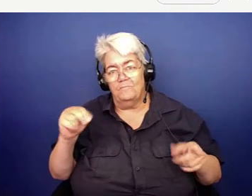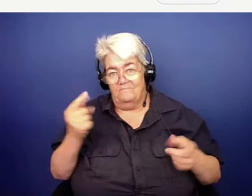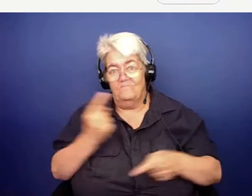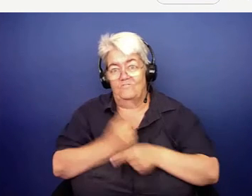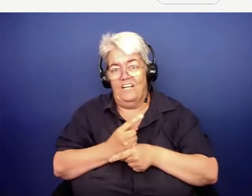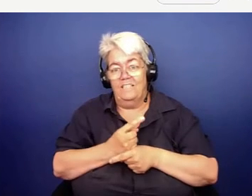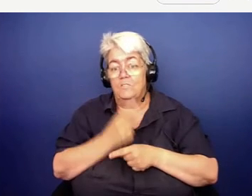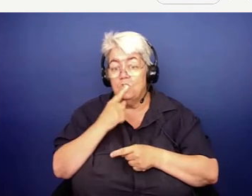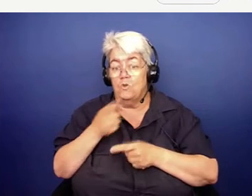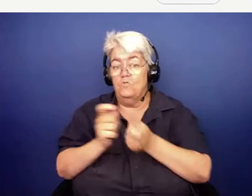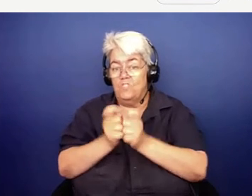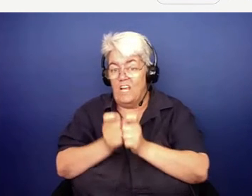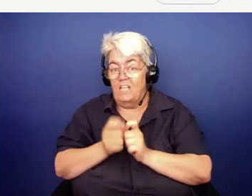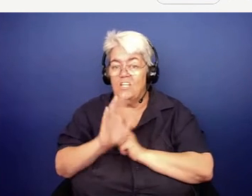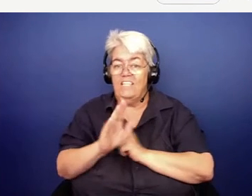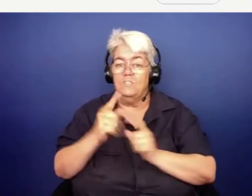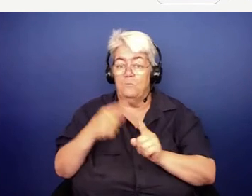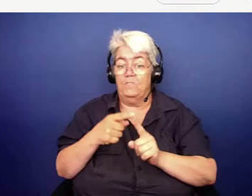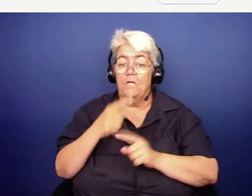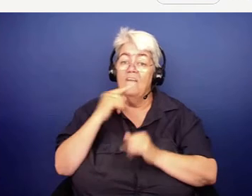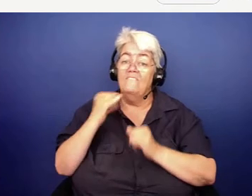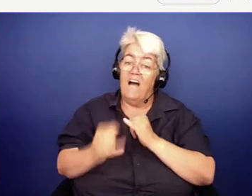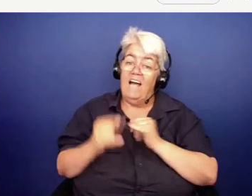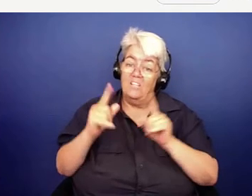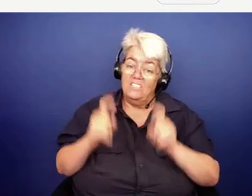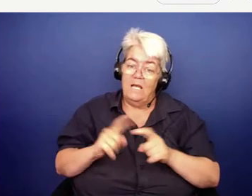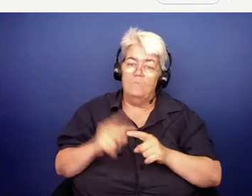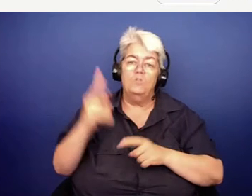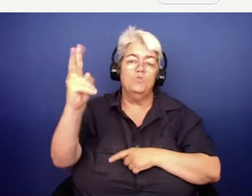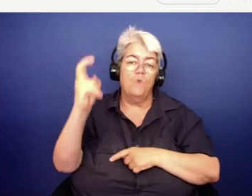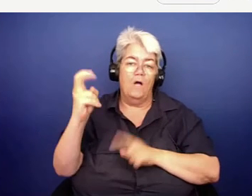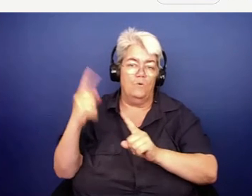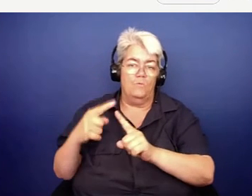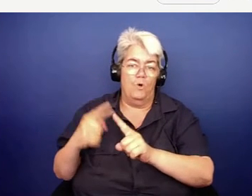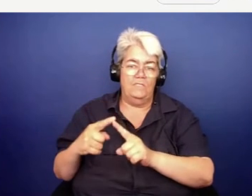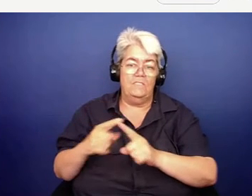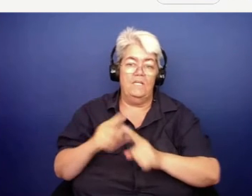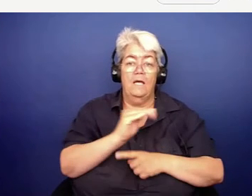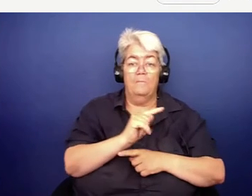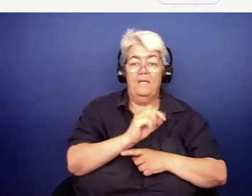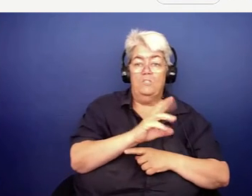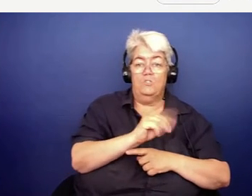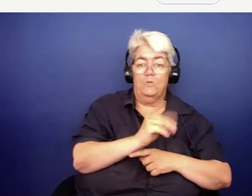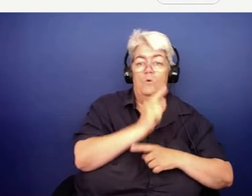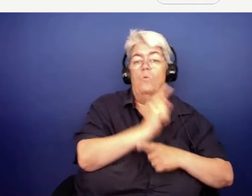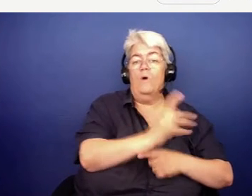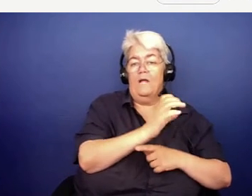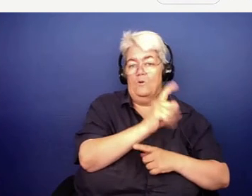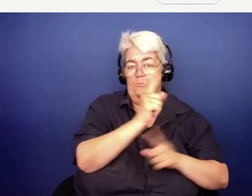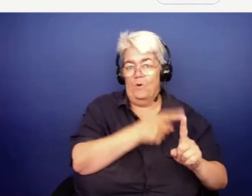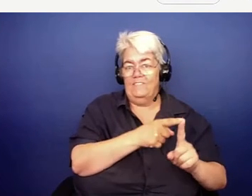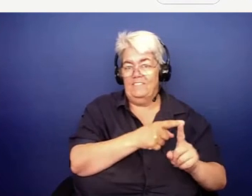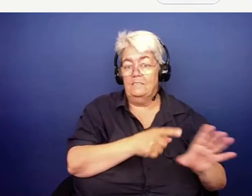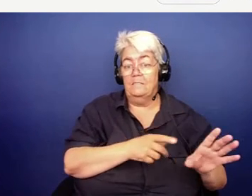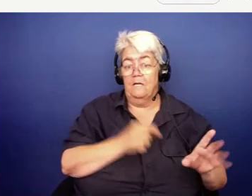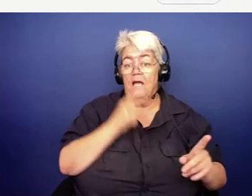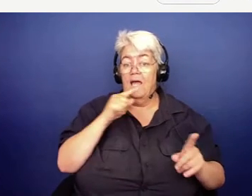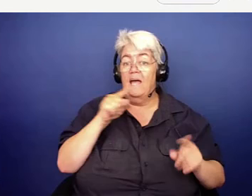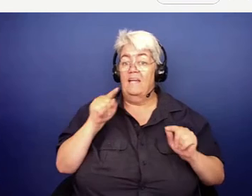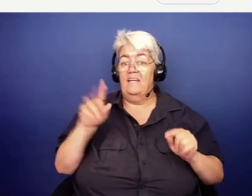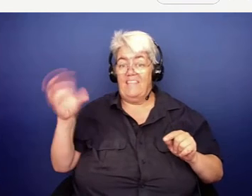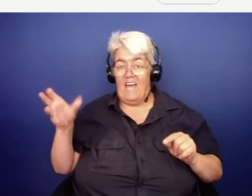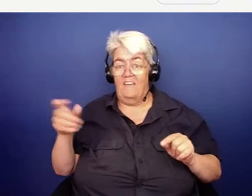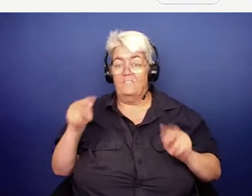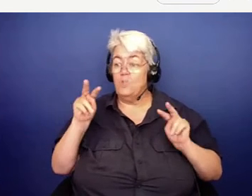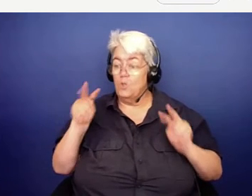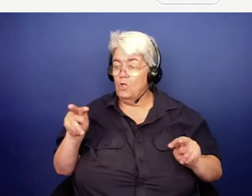your points. You would give the final exam 200 points, your midterm exam 100 points, and that